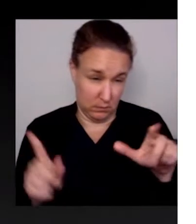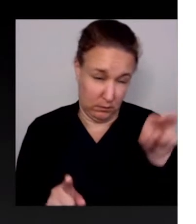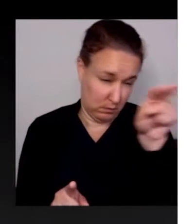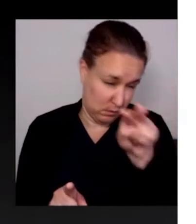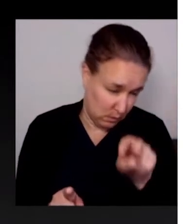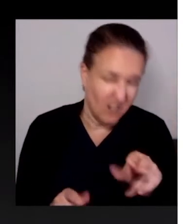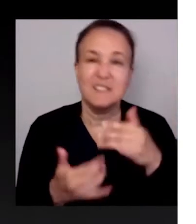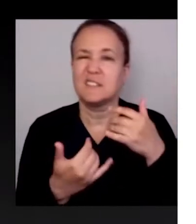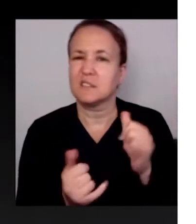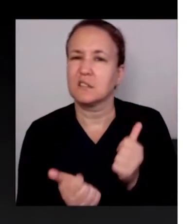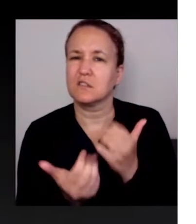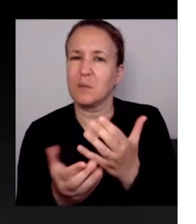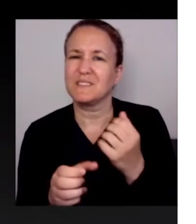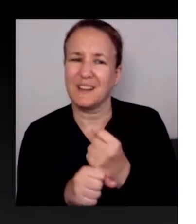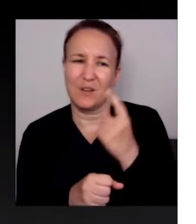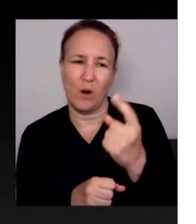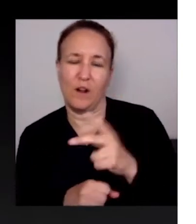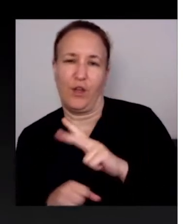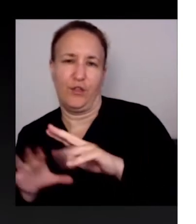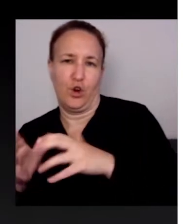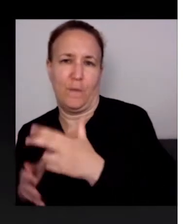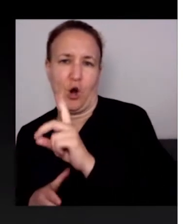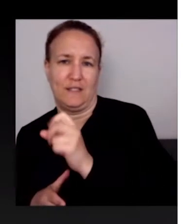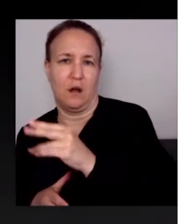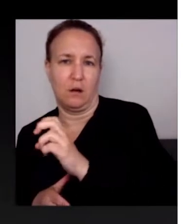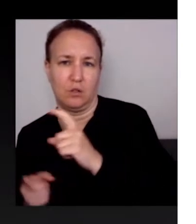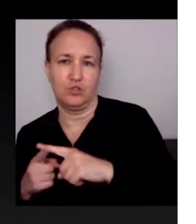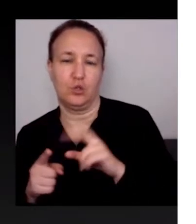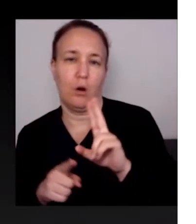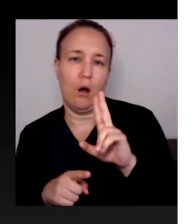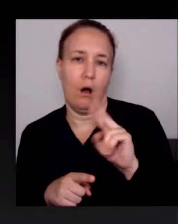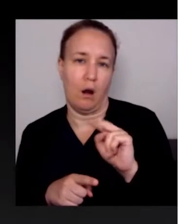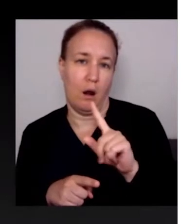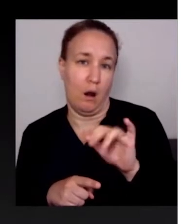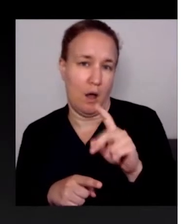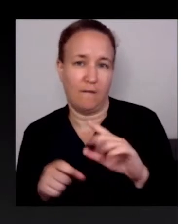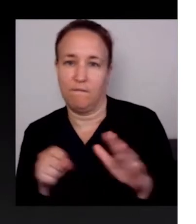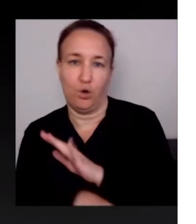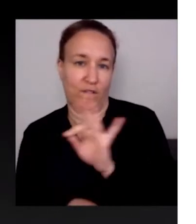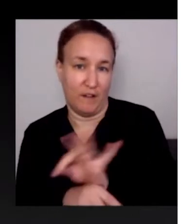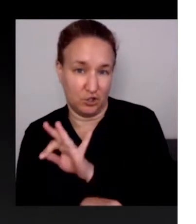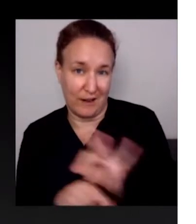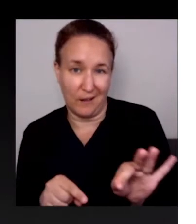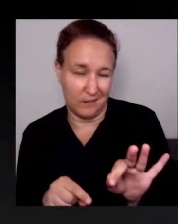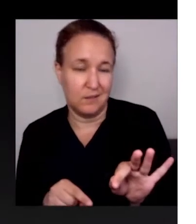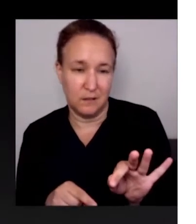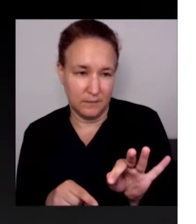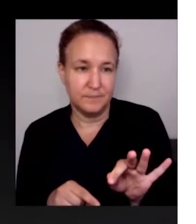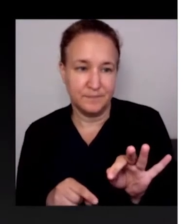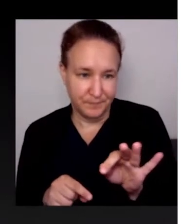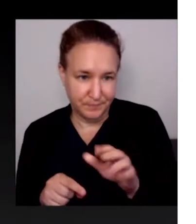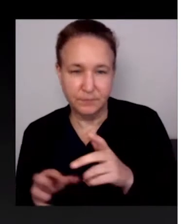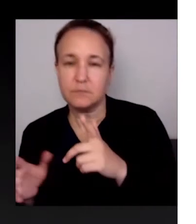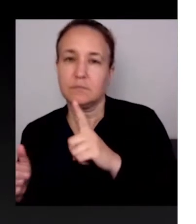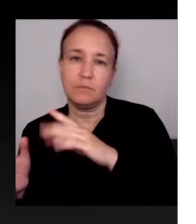recommend getting one of these third-party dongles to unlock the full functionality, which is a bit reduced when connected to the